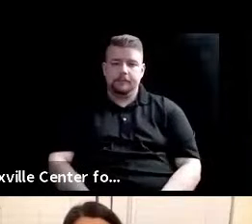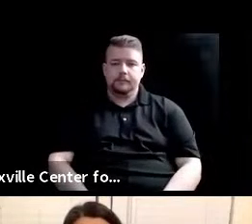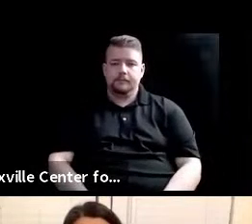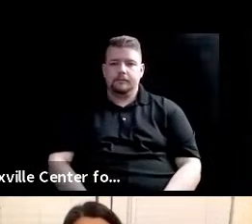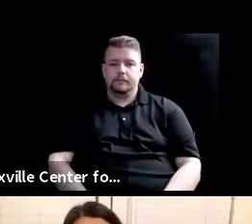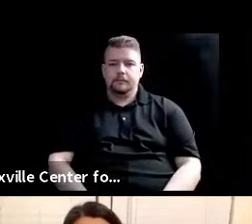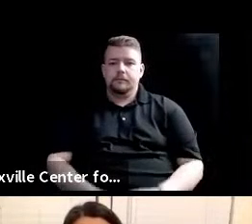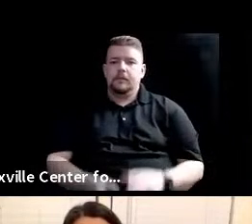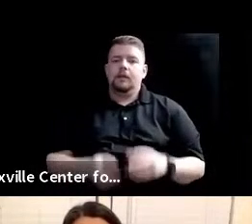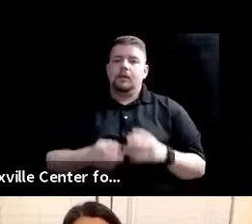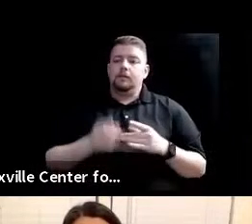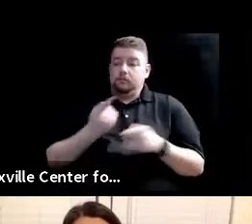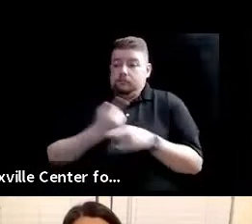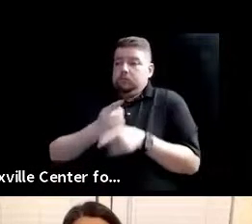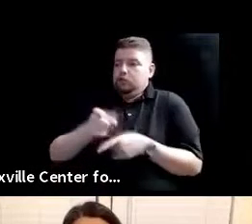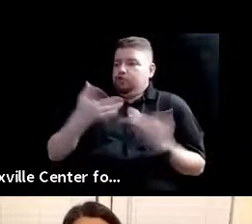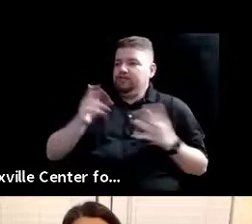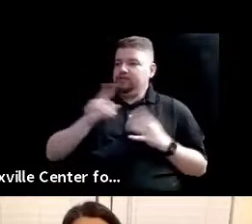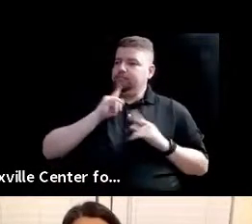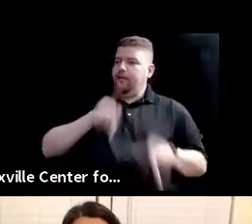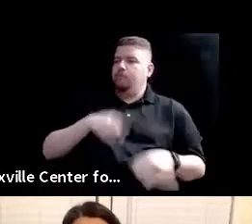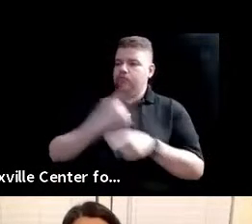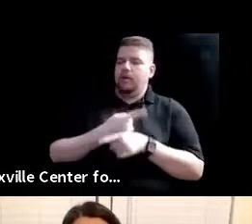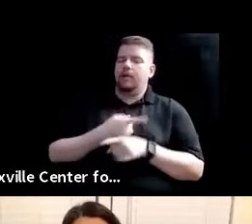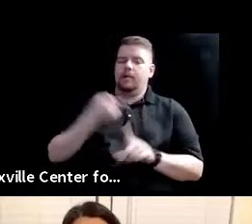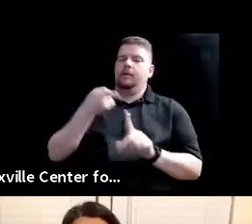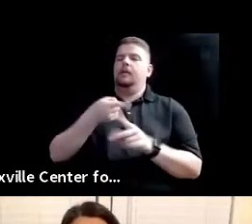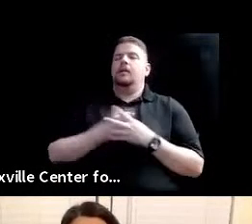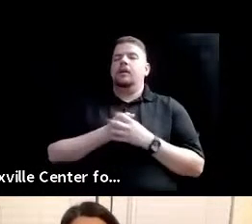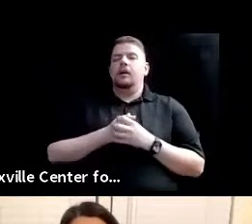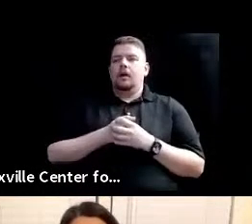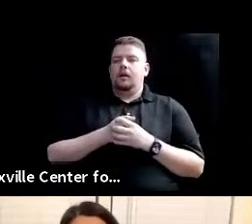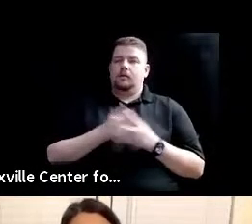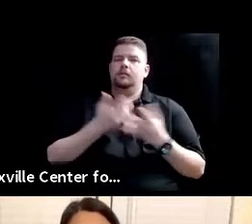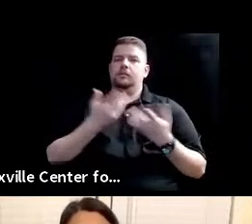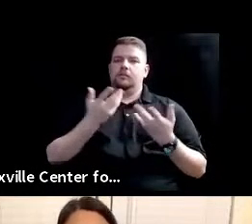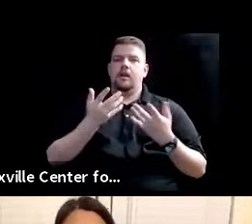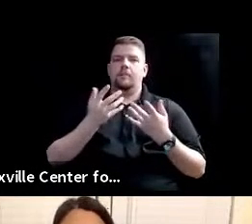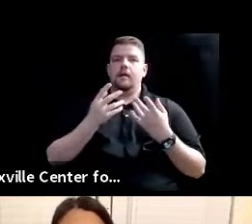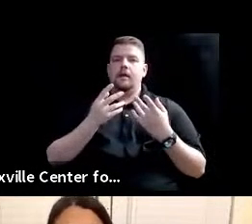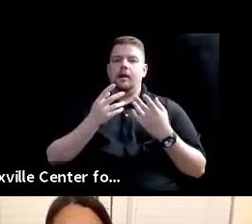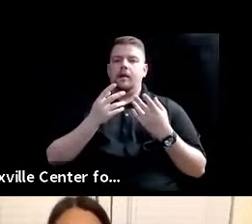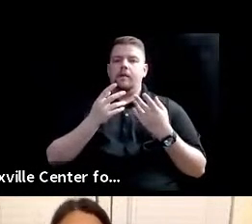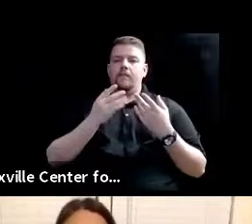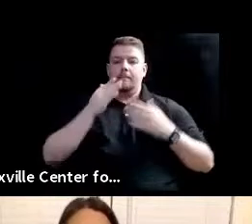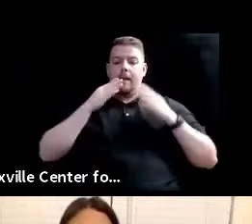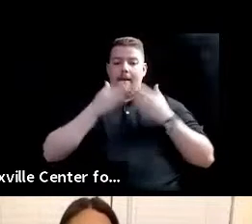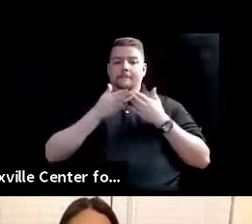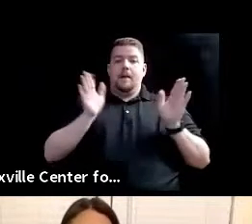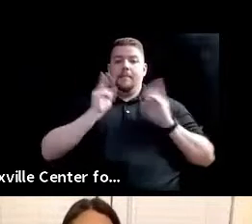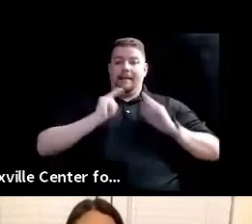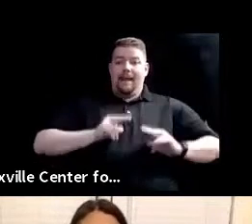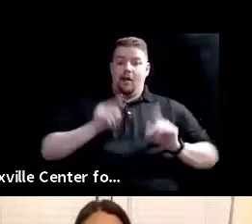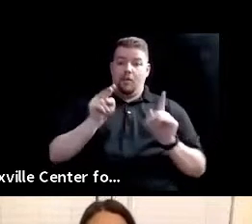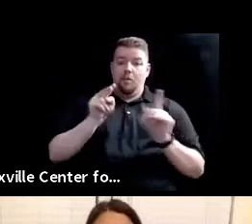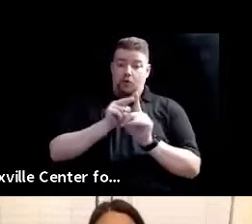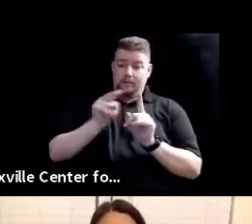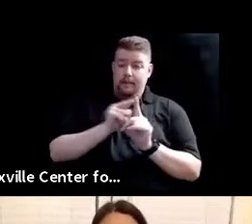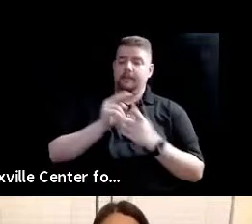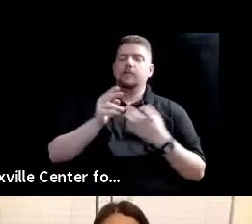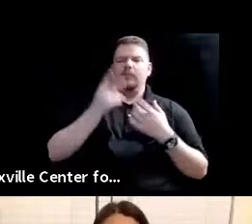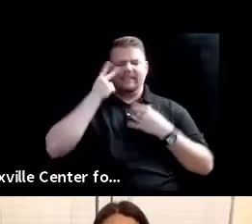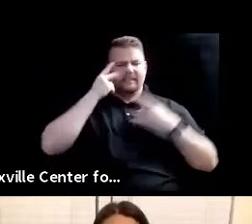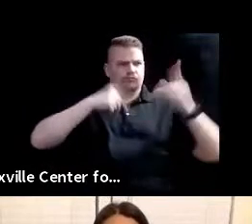No, you did. And just one additional kind of from a public health perspective, and we've seen this in a variety